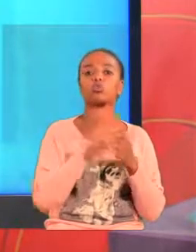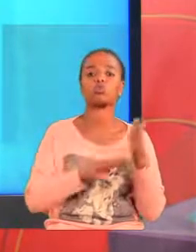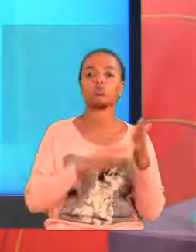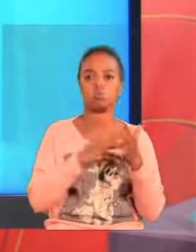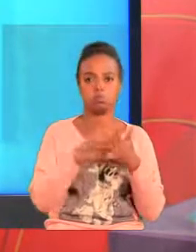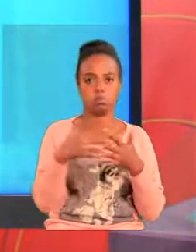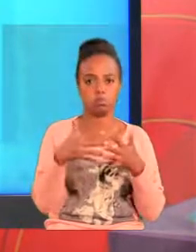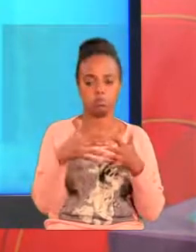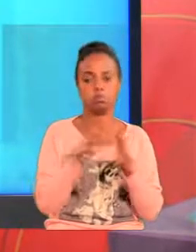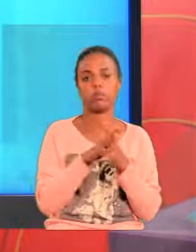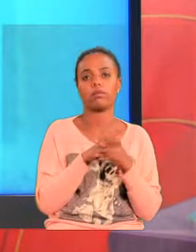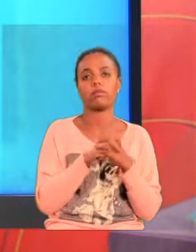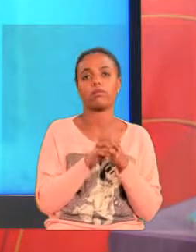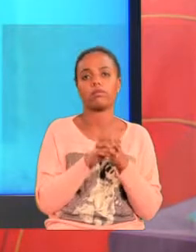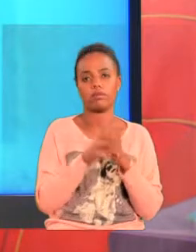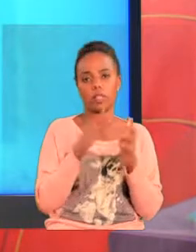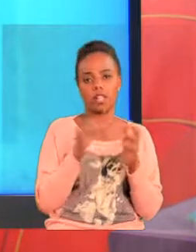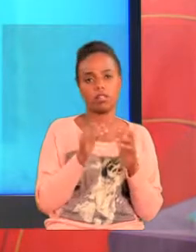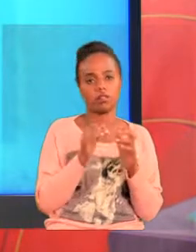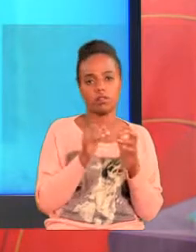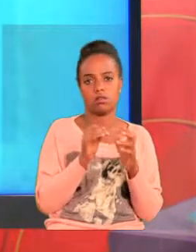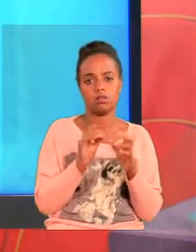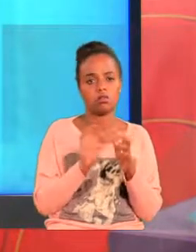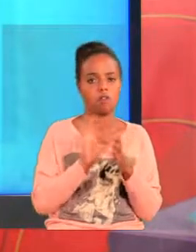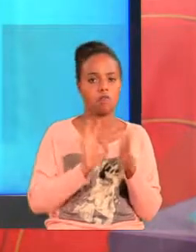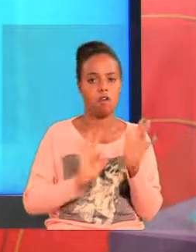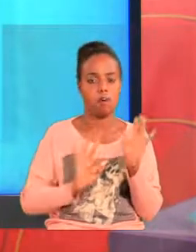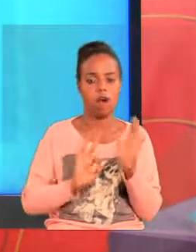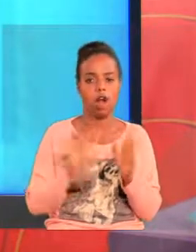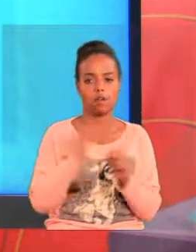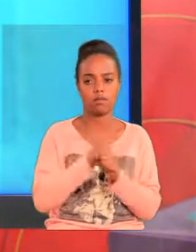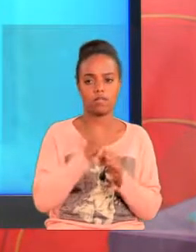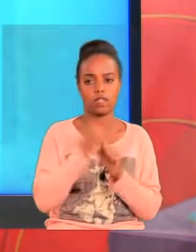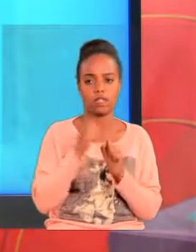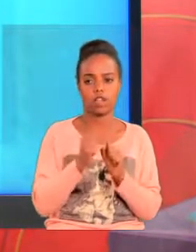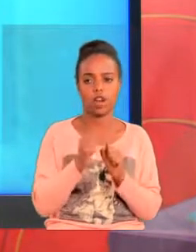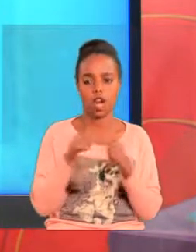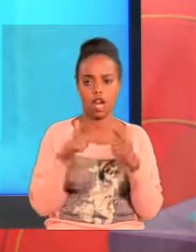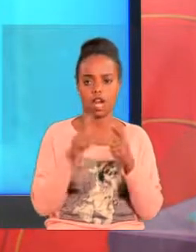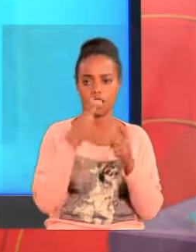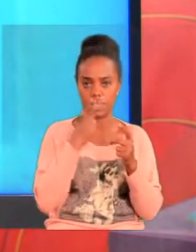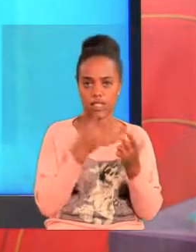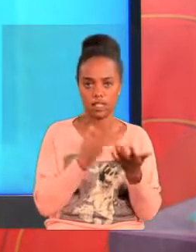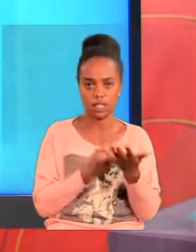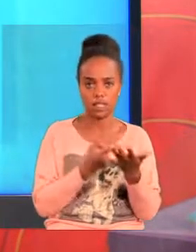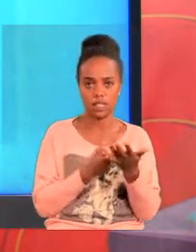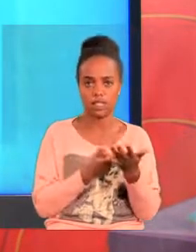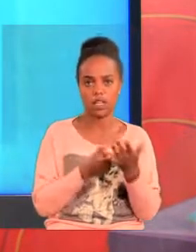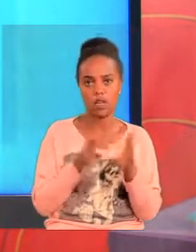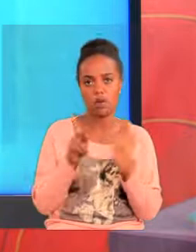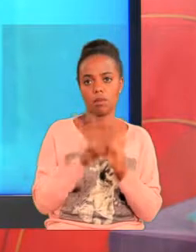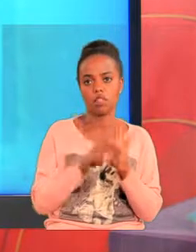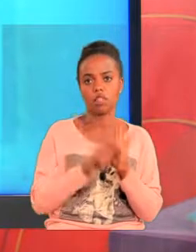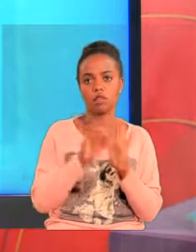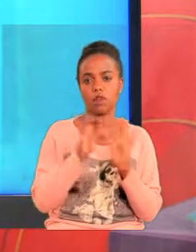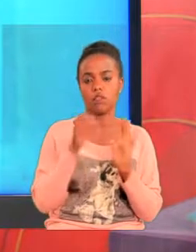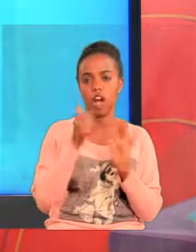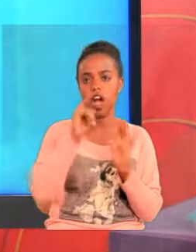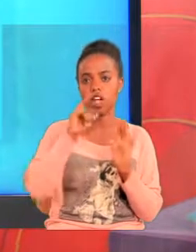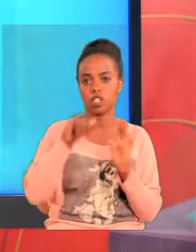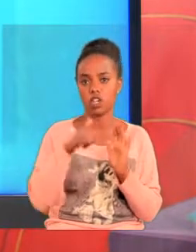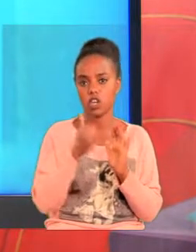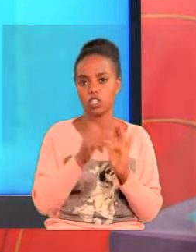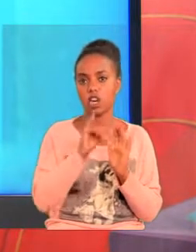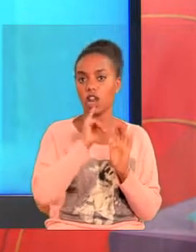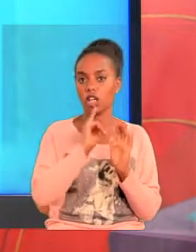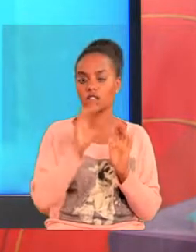or by formal proof form. So let's see this one, a principle of adjunction. If